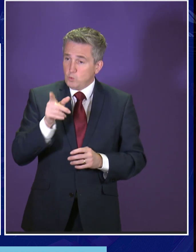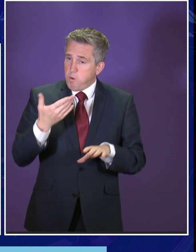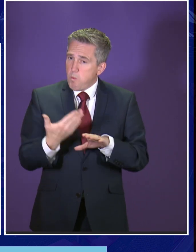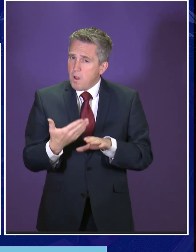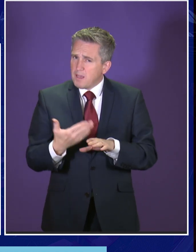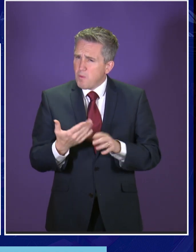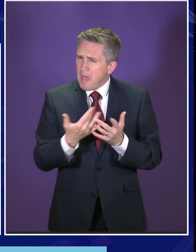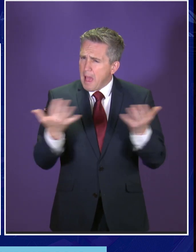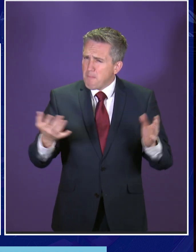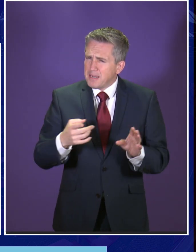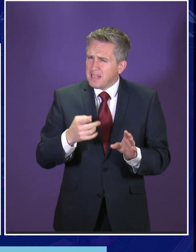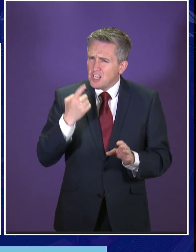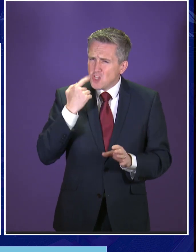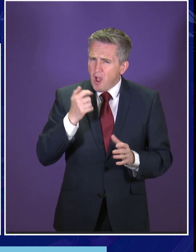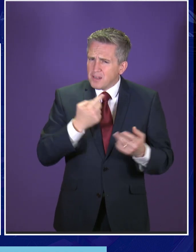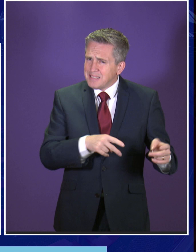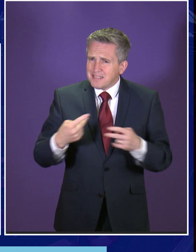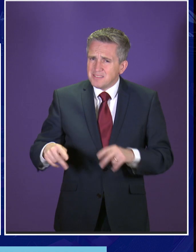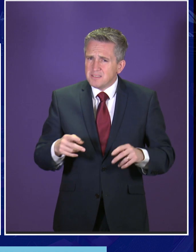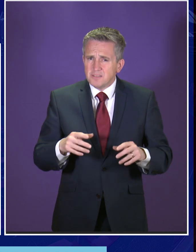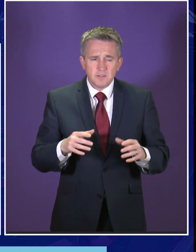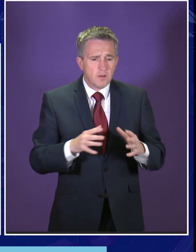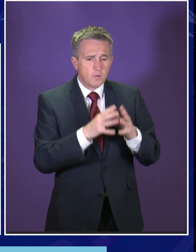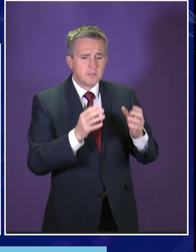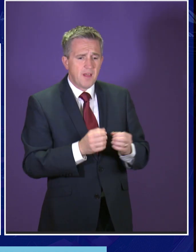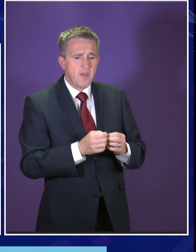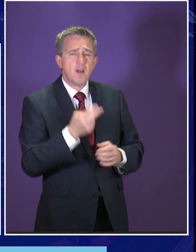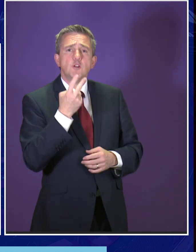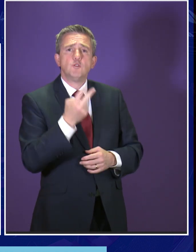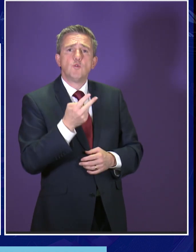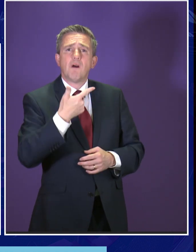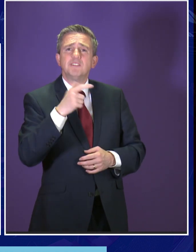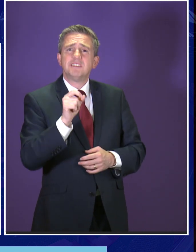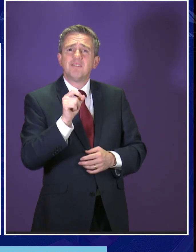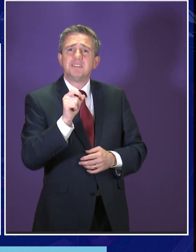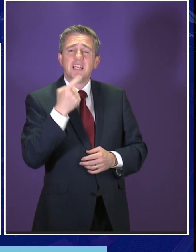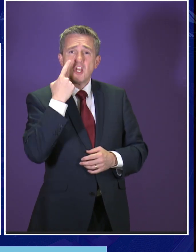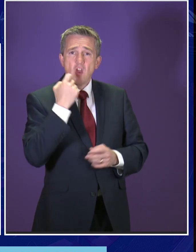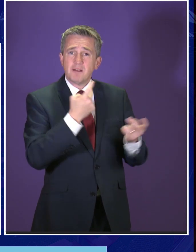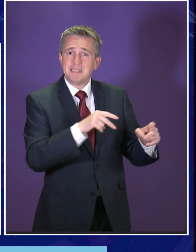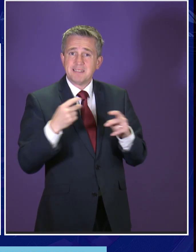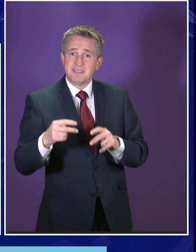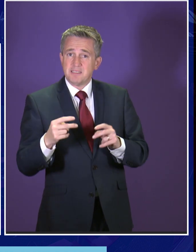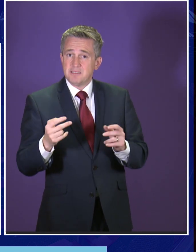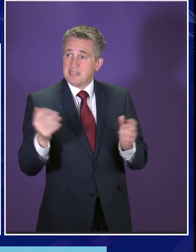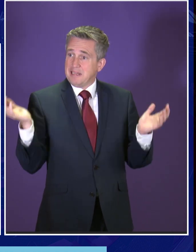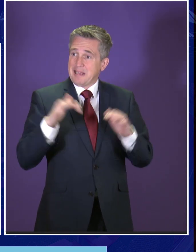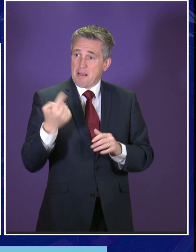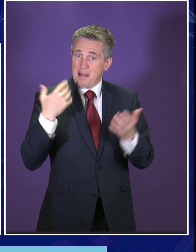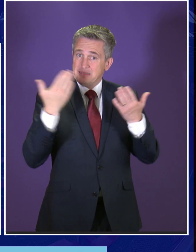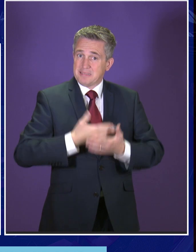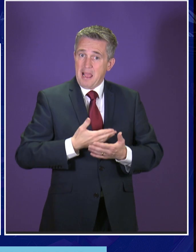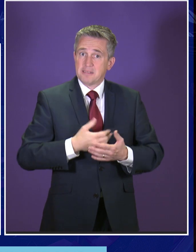many young dancers from around Edinburgh? About 270. 270 young dancers around Edinburgh last night.